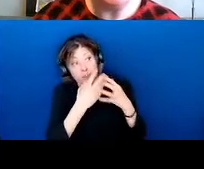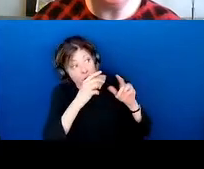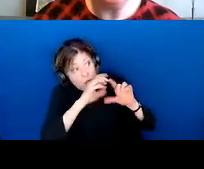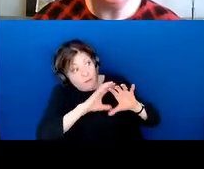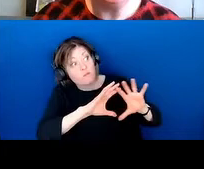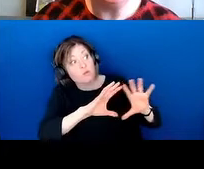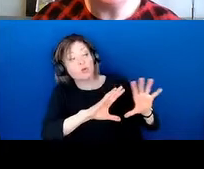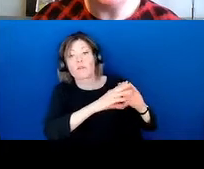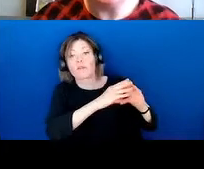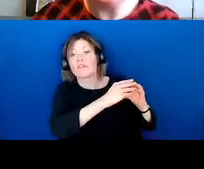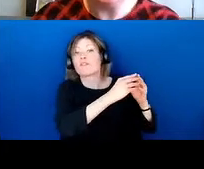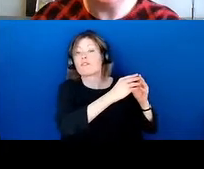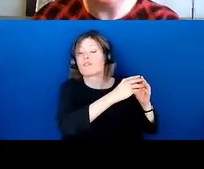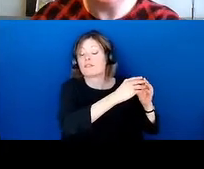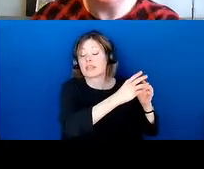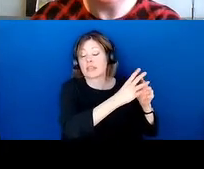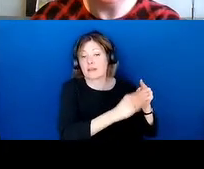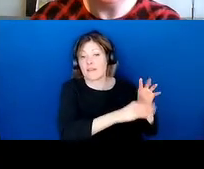ruined Abbey.